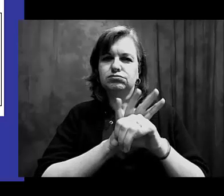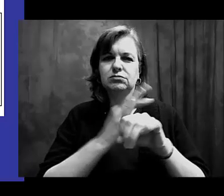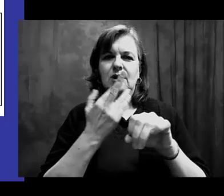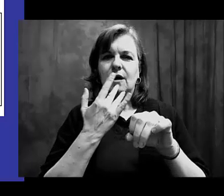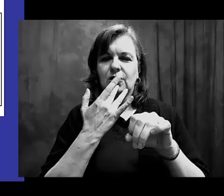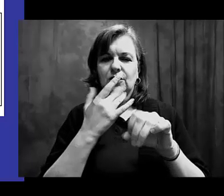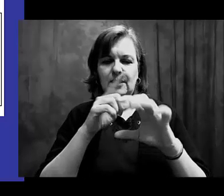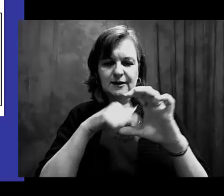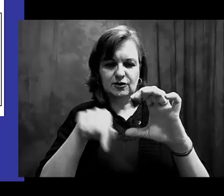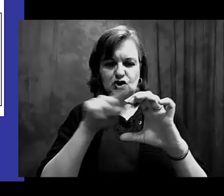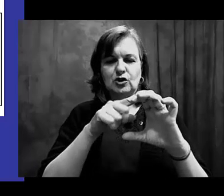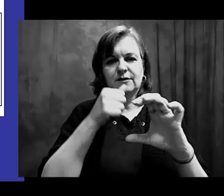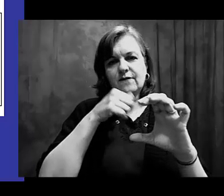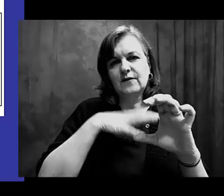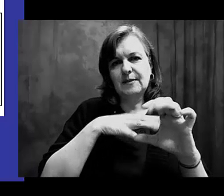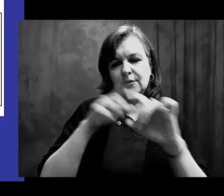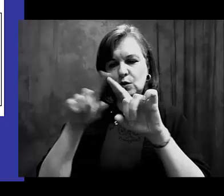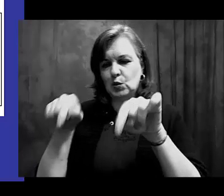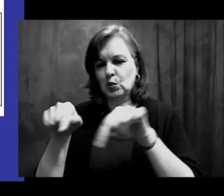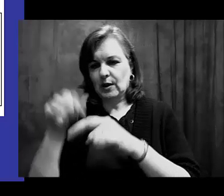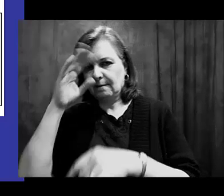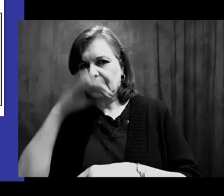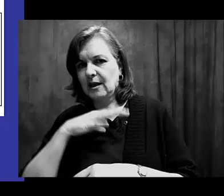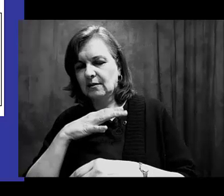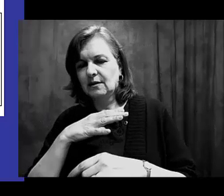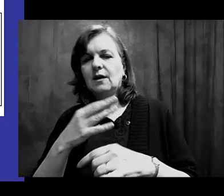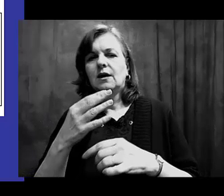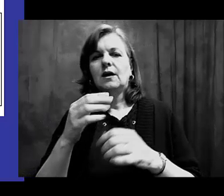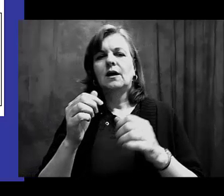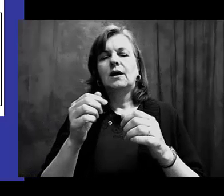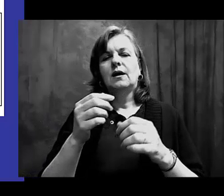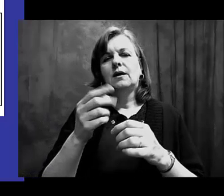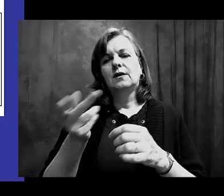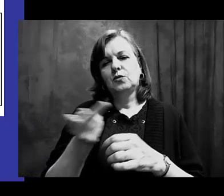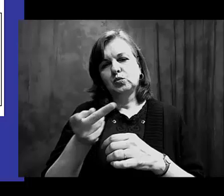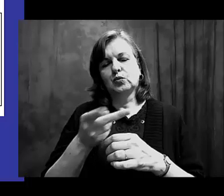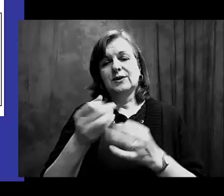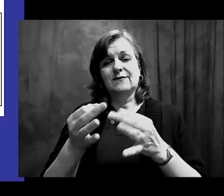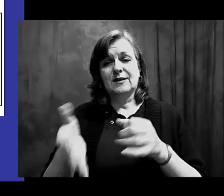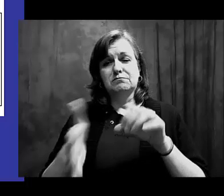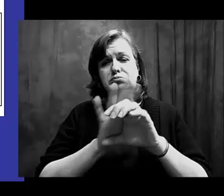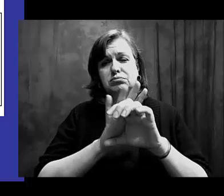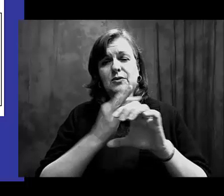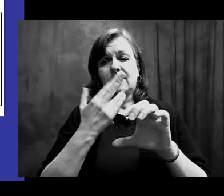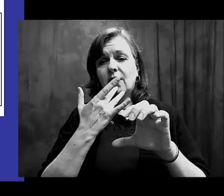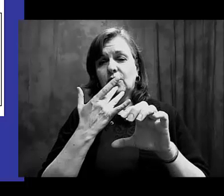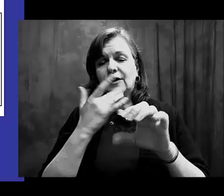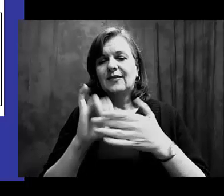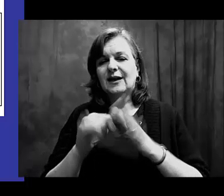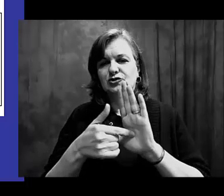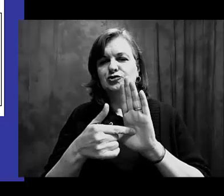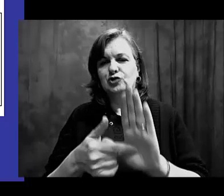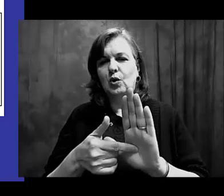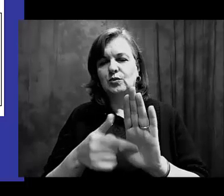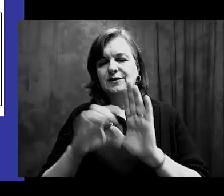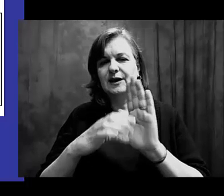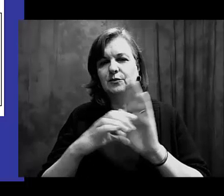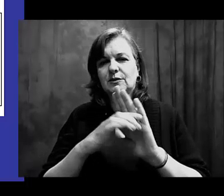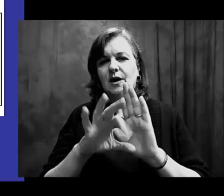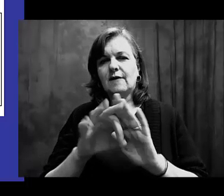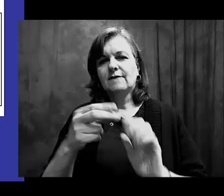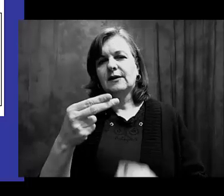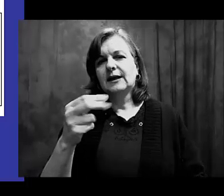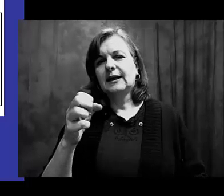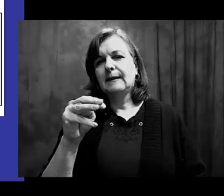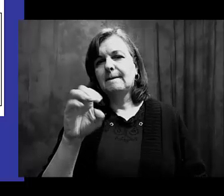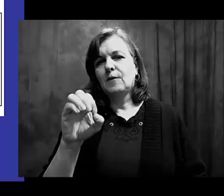circles female, squares male, the colored in ones would have expressed the trait of hemophilia. The half